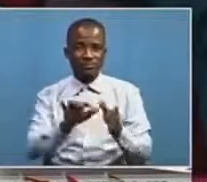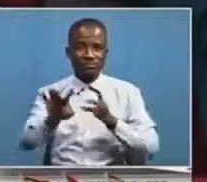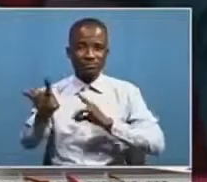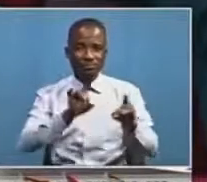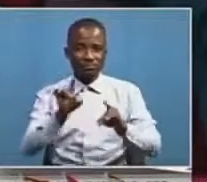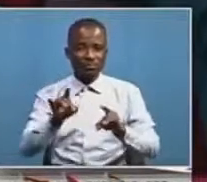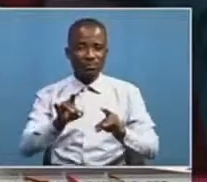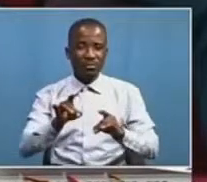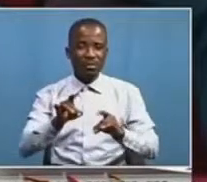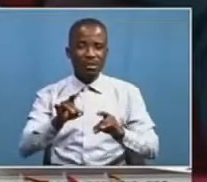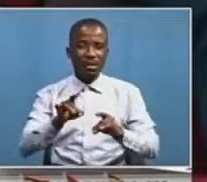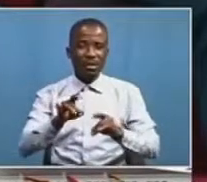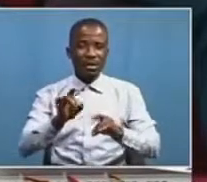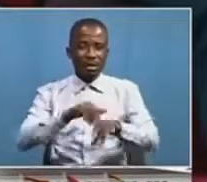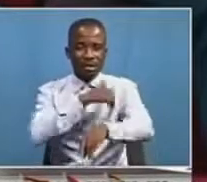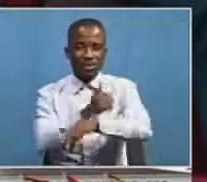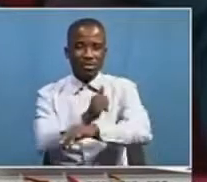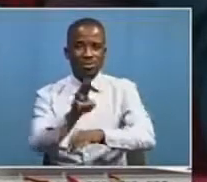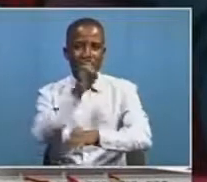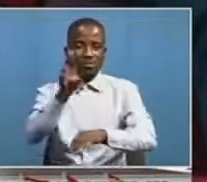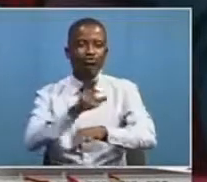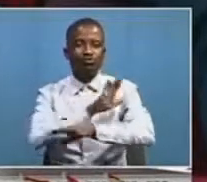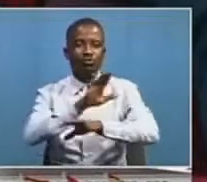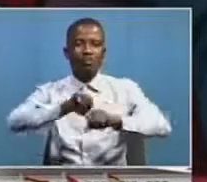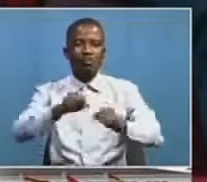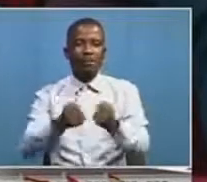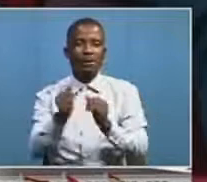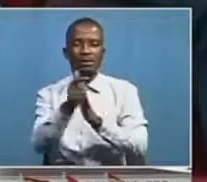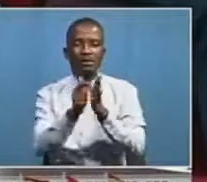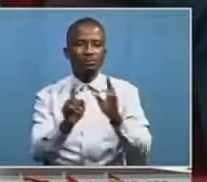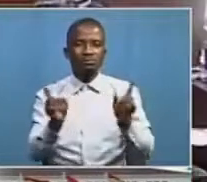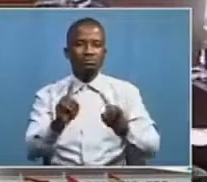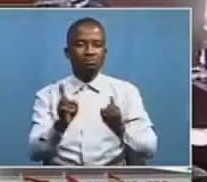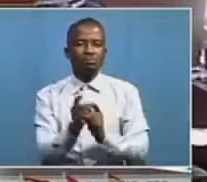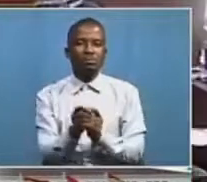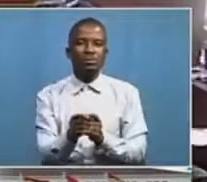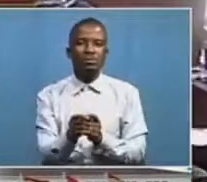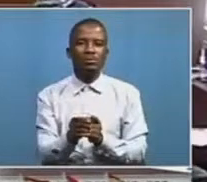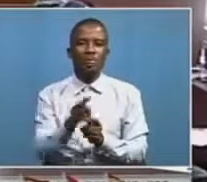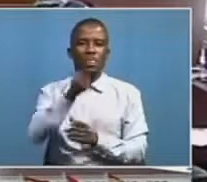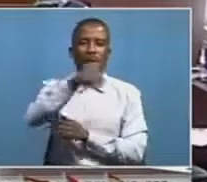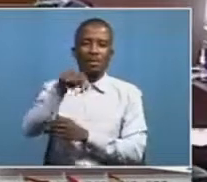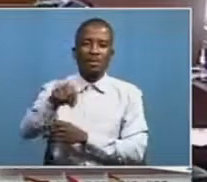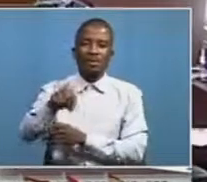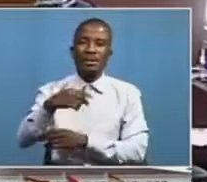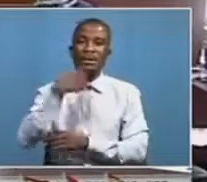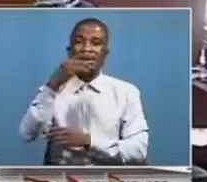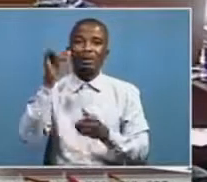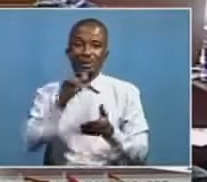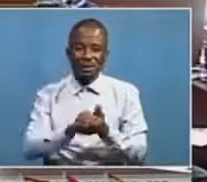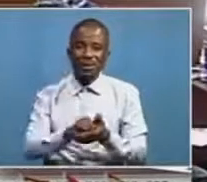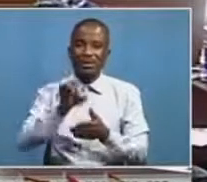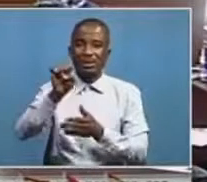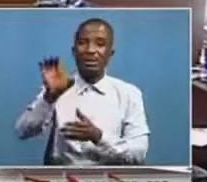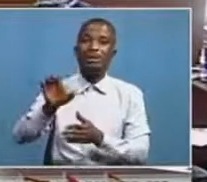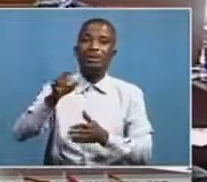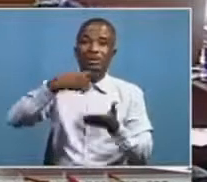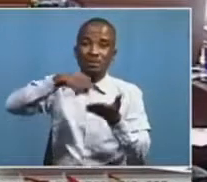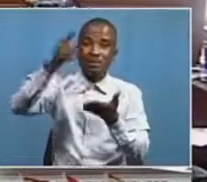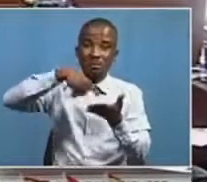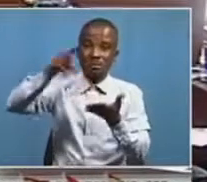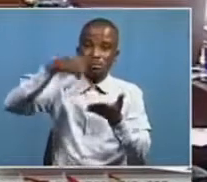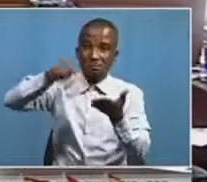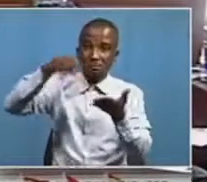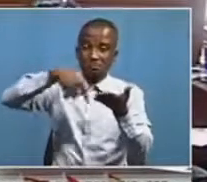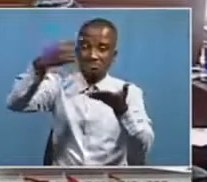first respondent and do not infringe any law. According to second respondent, the corrections effected by the first respondent in his